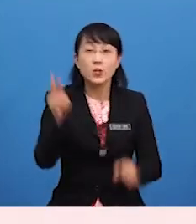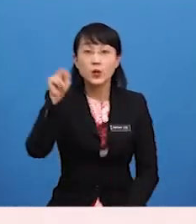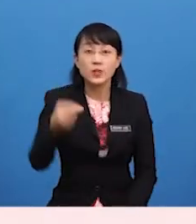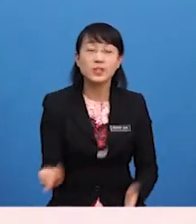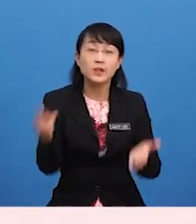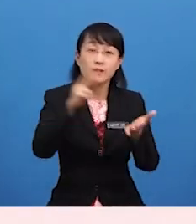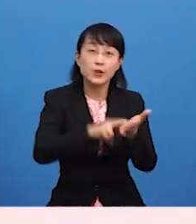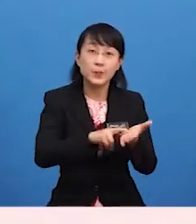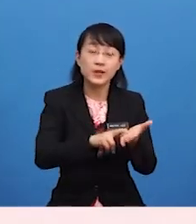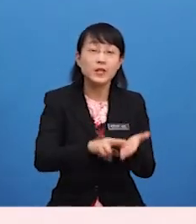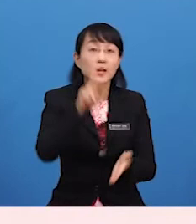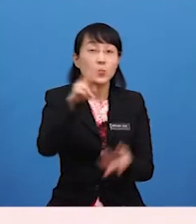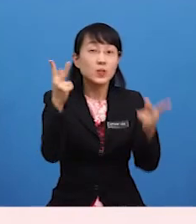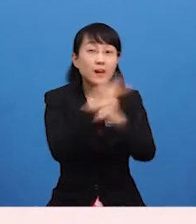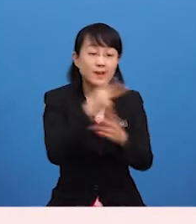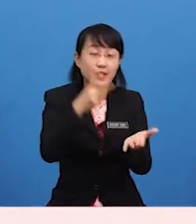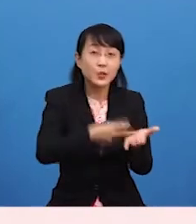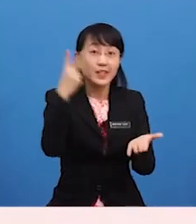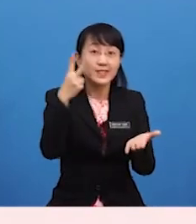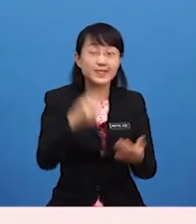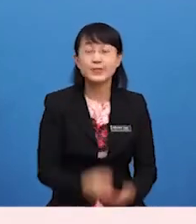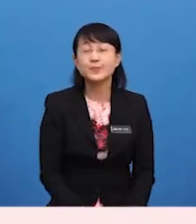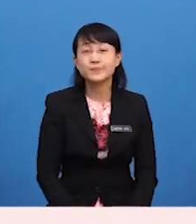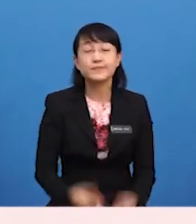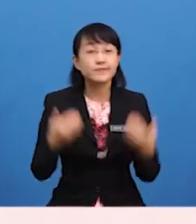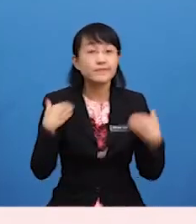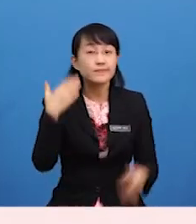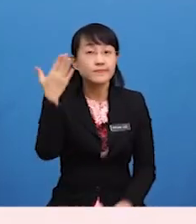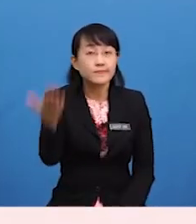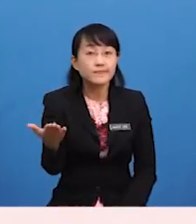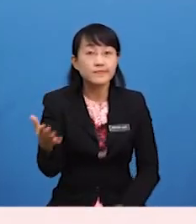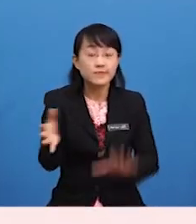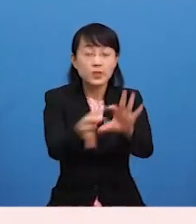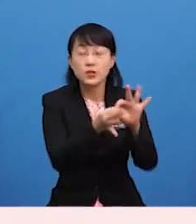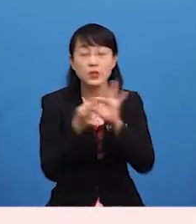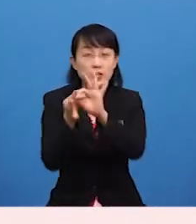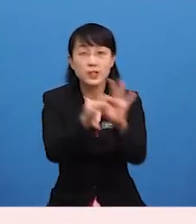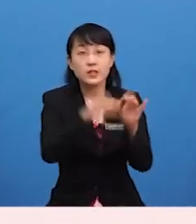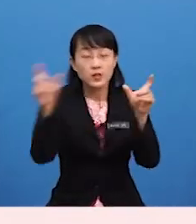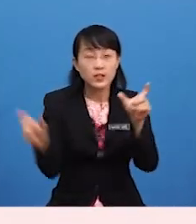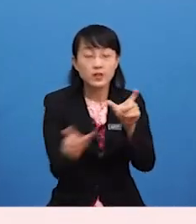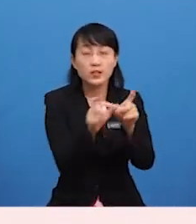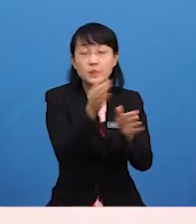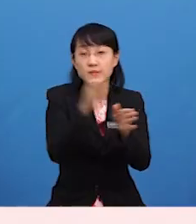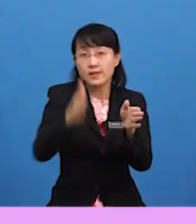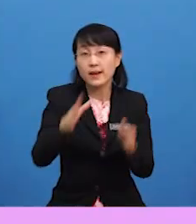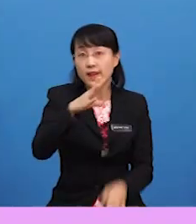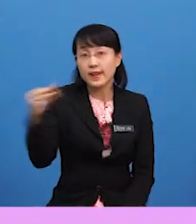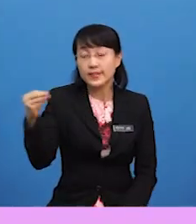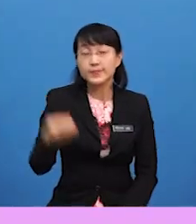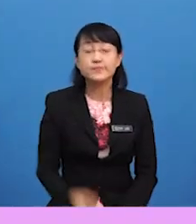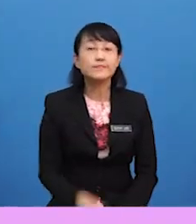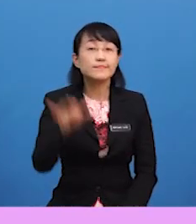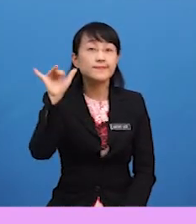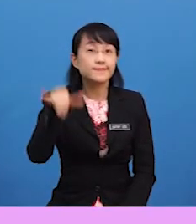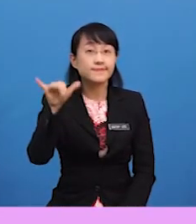myself twice. By the way, are there any other coordinating conjunctions besides and, Miss Rachel?